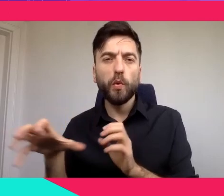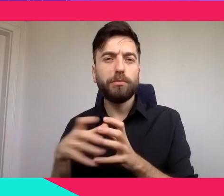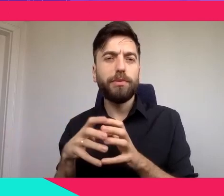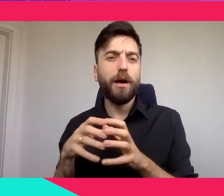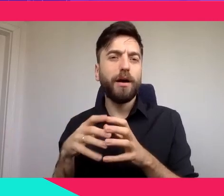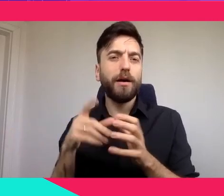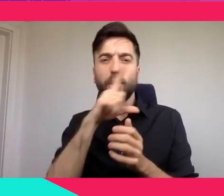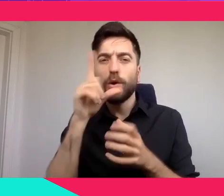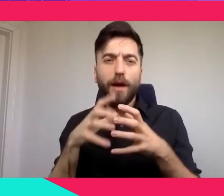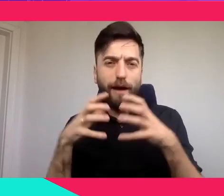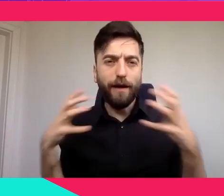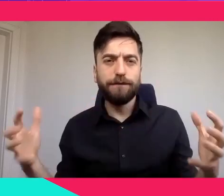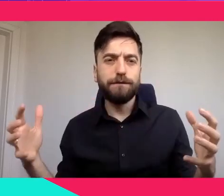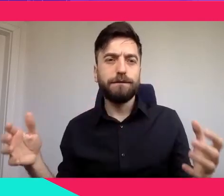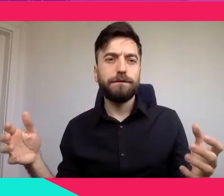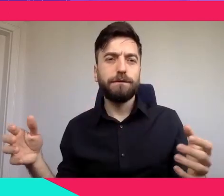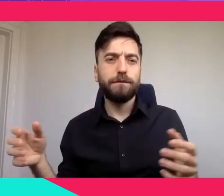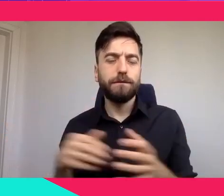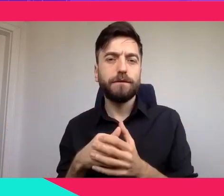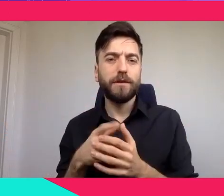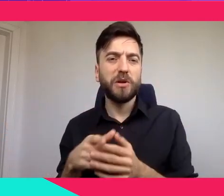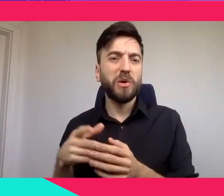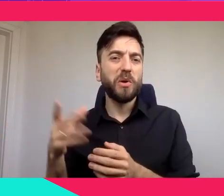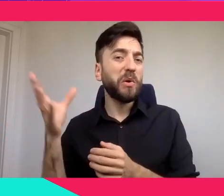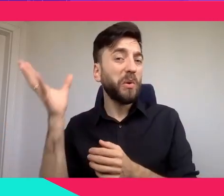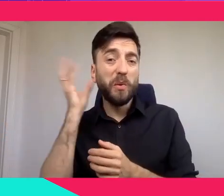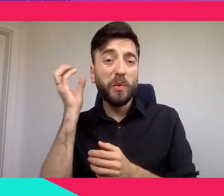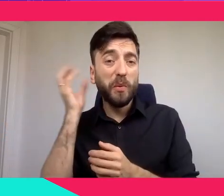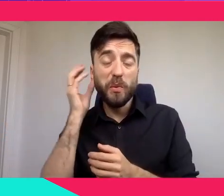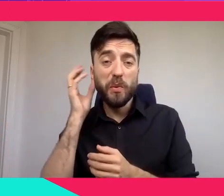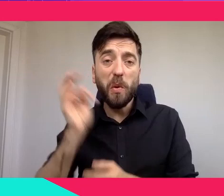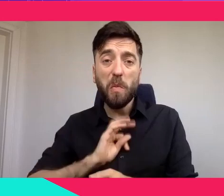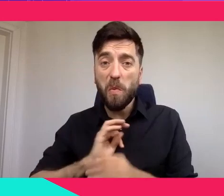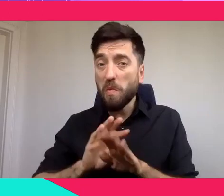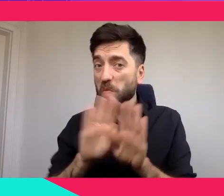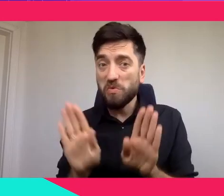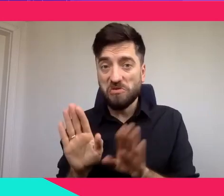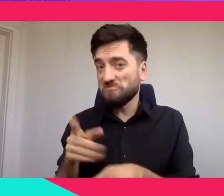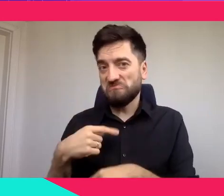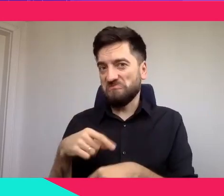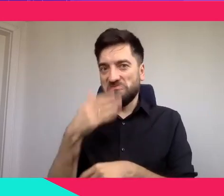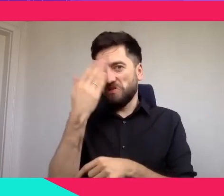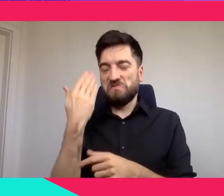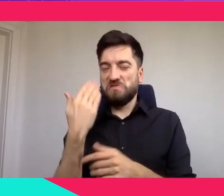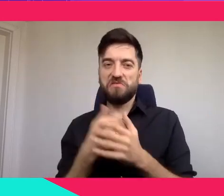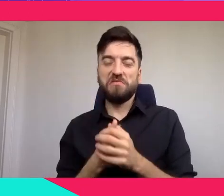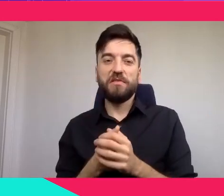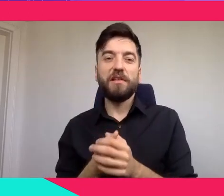art. They can encounter artworks from our collection for the very first time, maybe through Wikipedia.